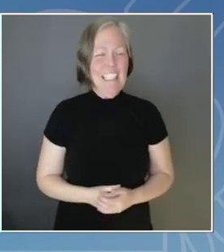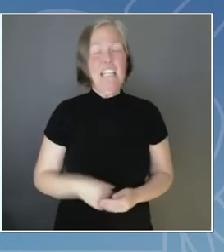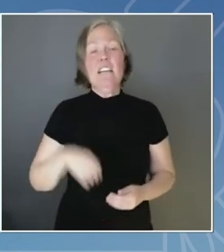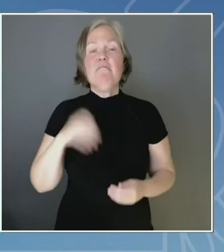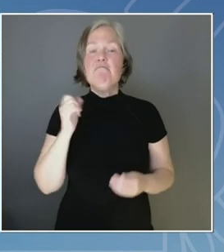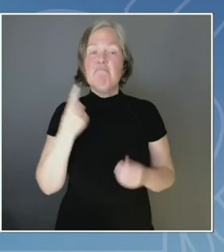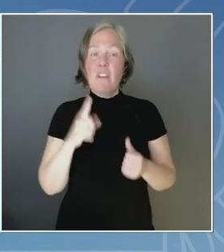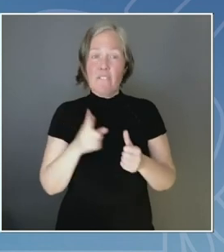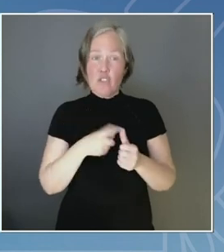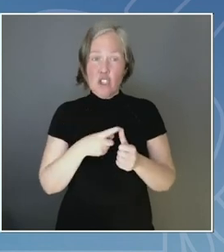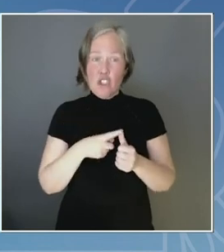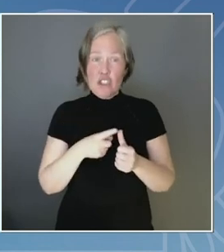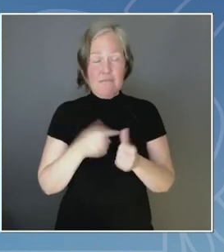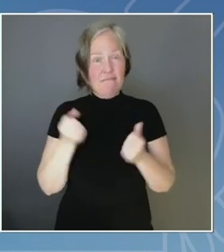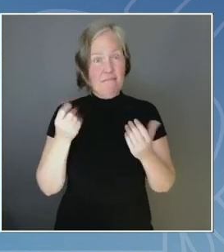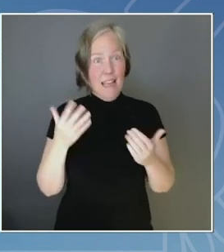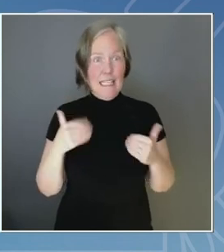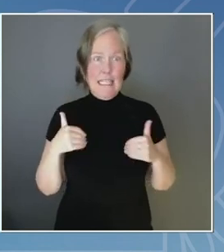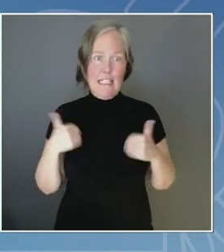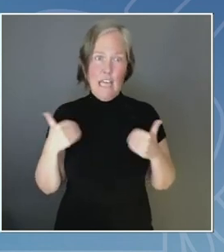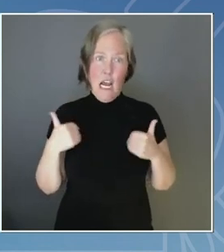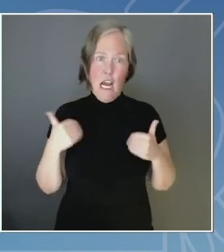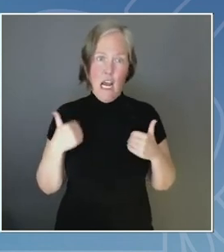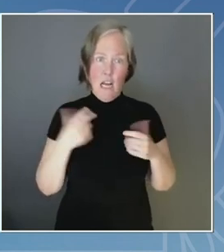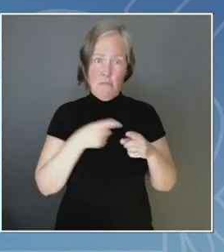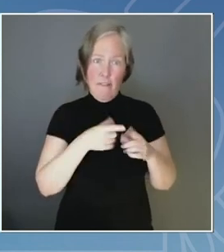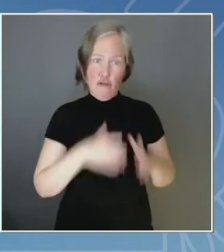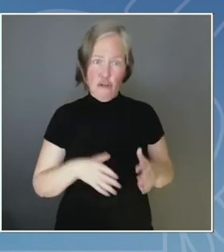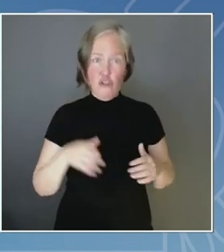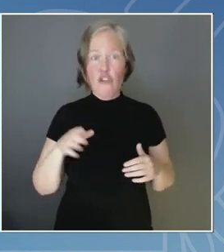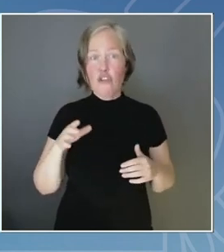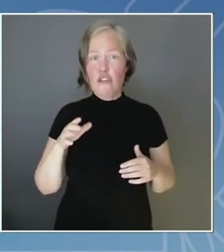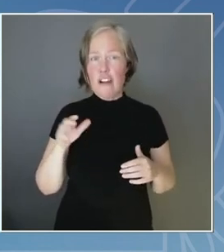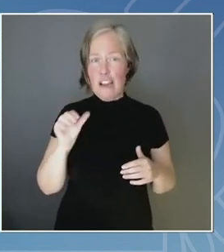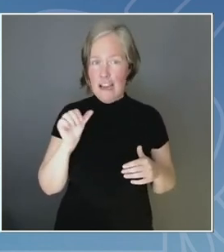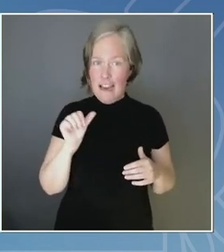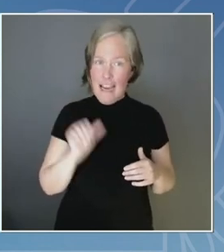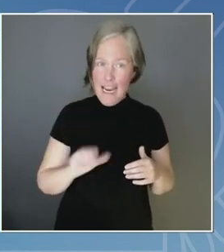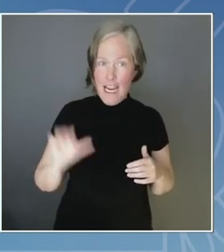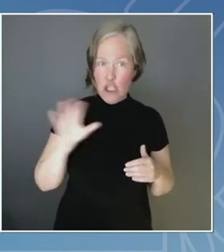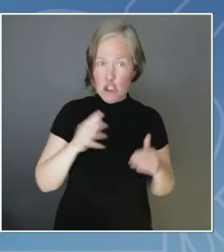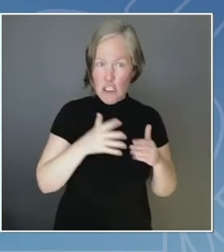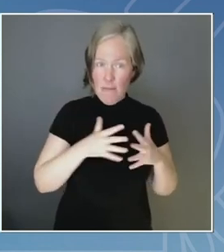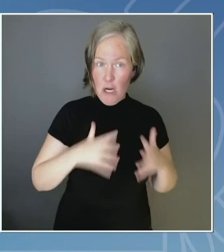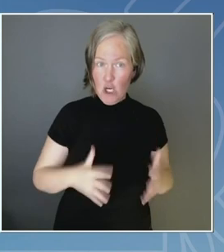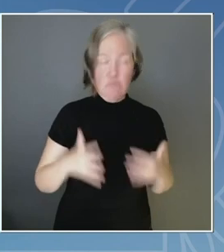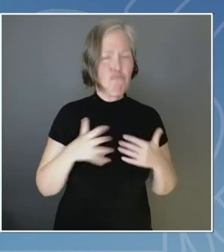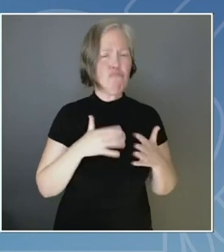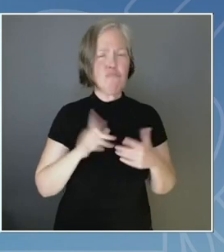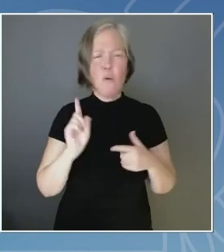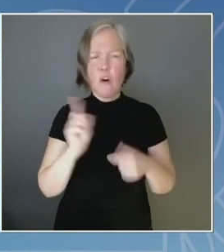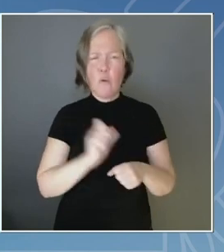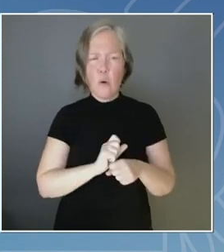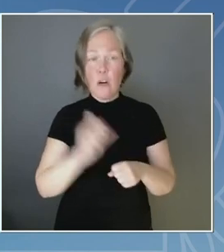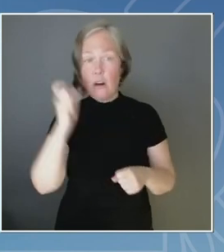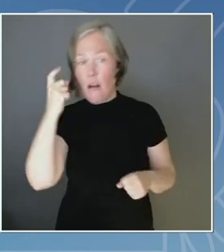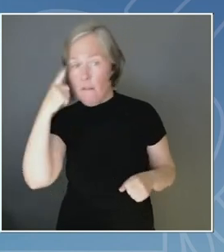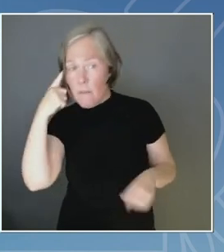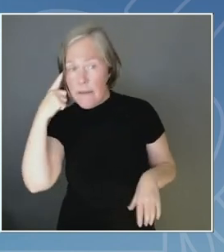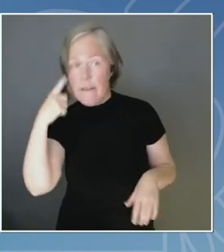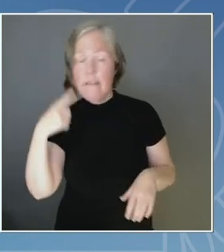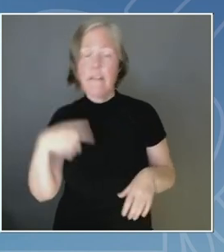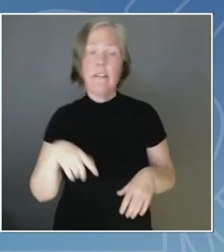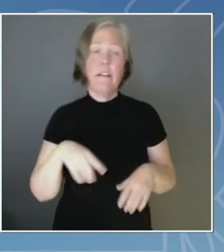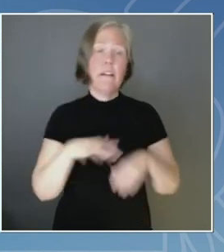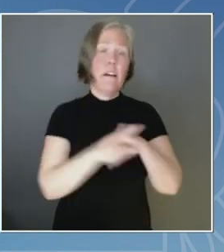our ASEAN young professionals in the U.S., a lot of what Asian Americans are doing now, whether they're in government or working in the